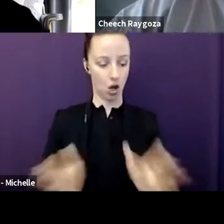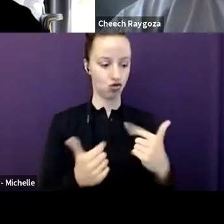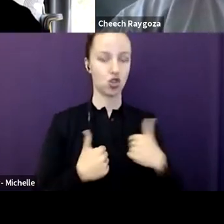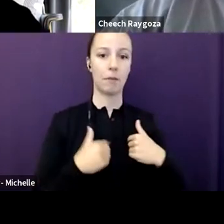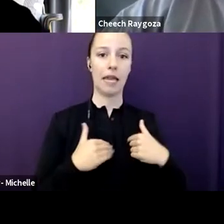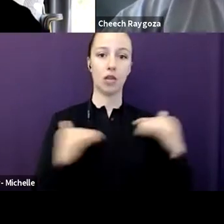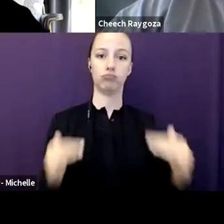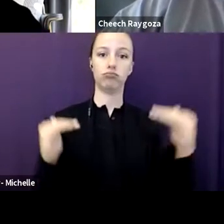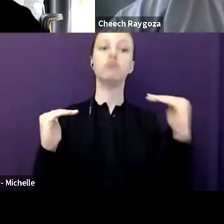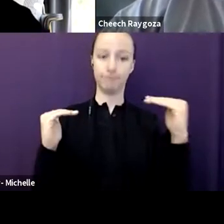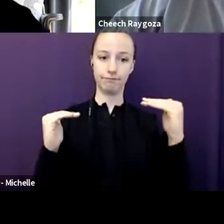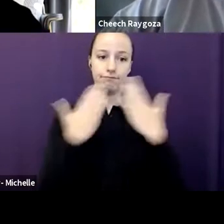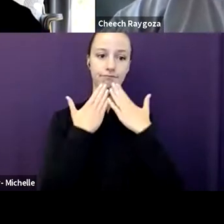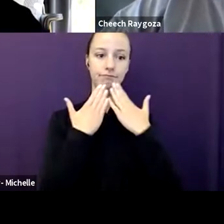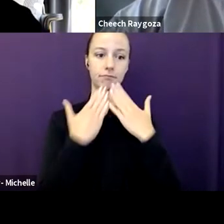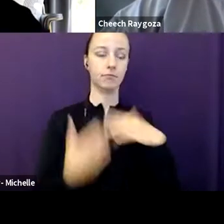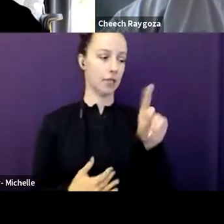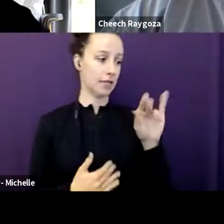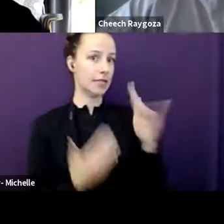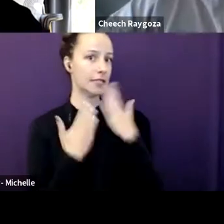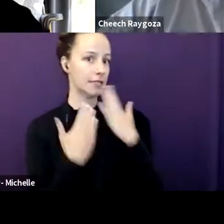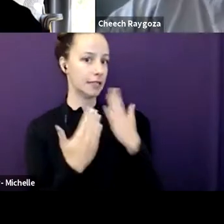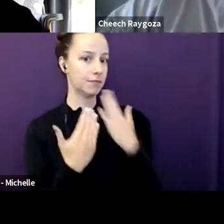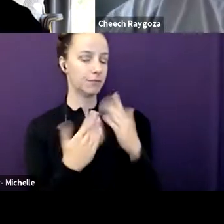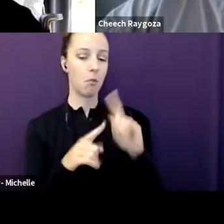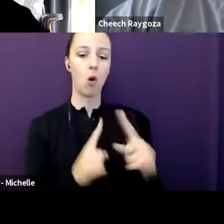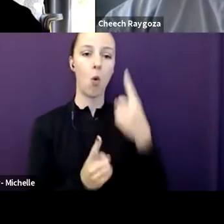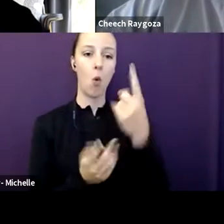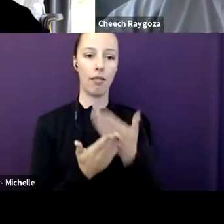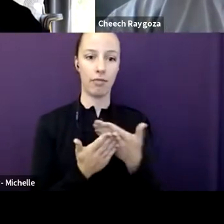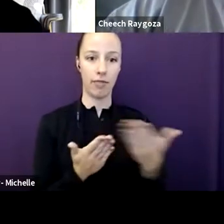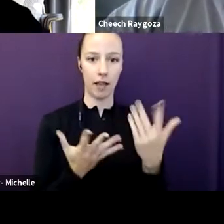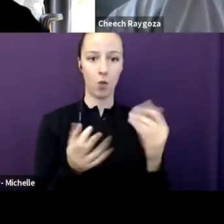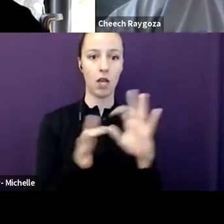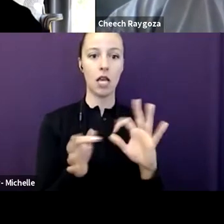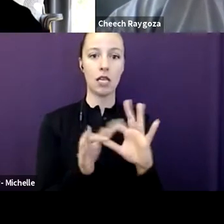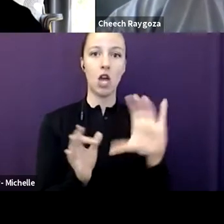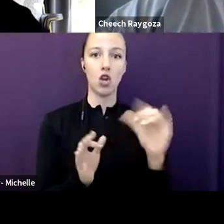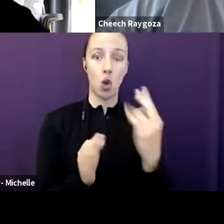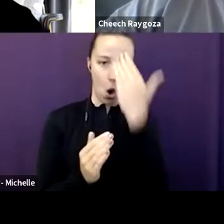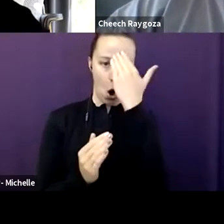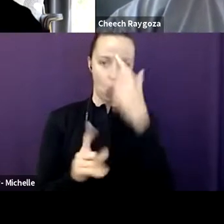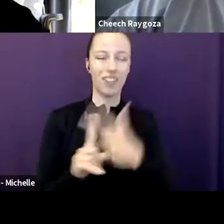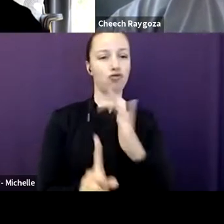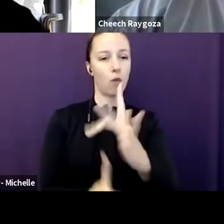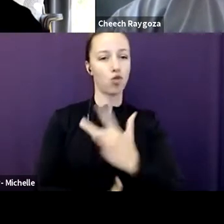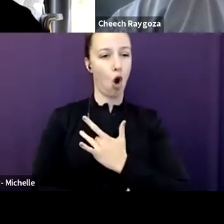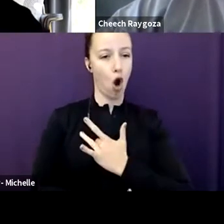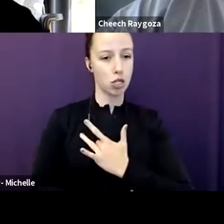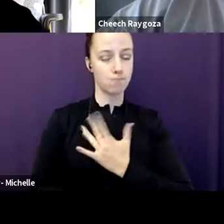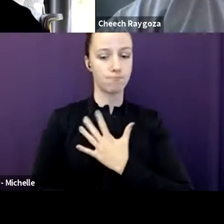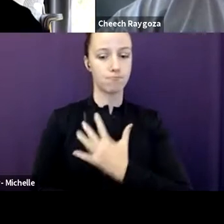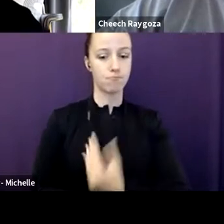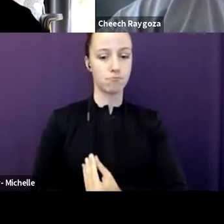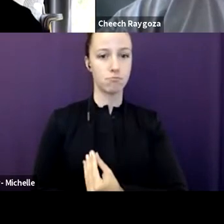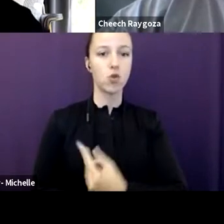you. For sure. But I think one thing I would say, Cheech, is that I know you do it from the heart, but you say that it's